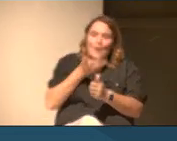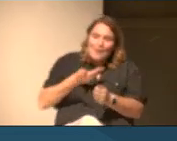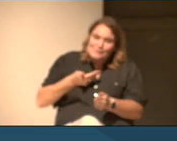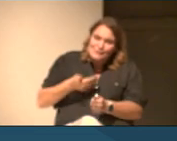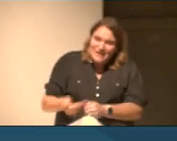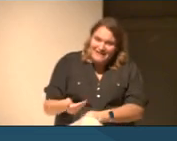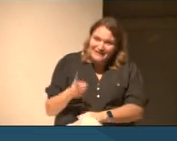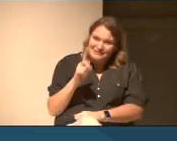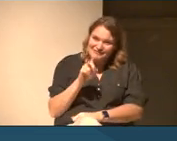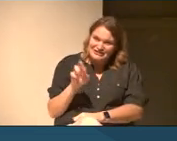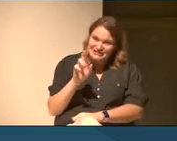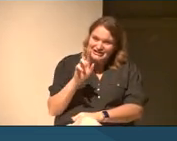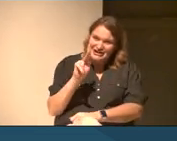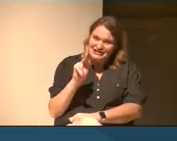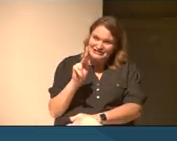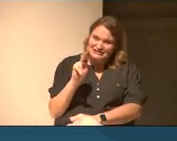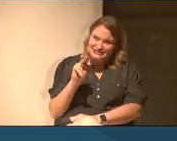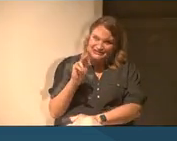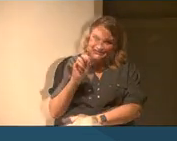as she takes the stage?